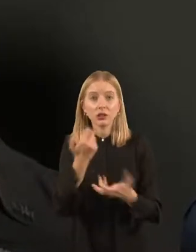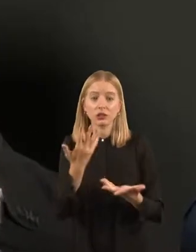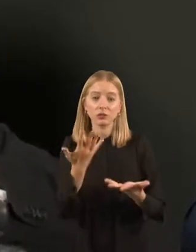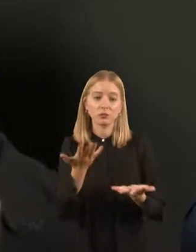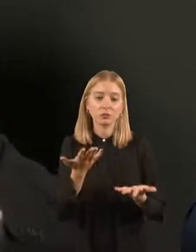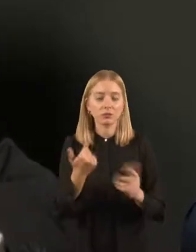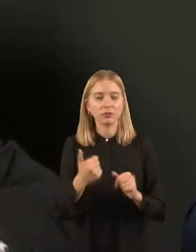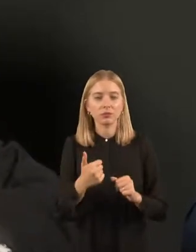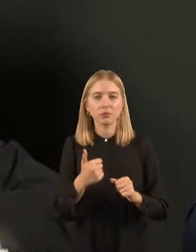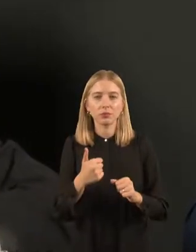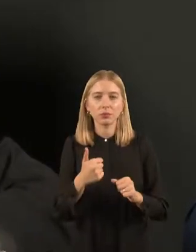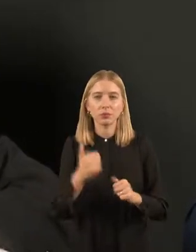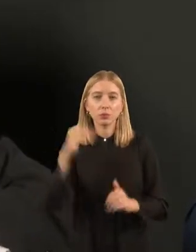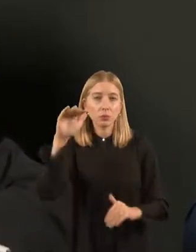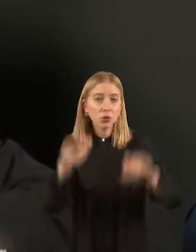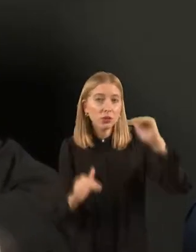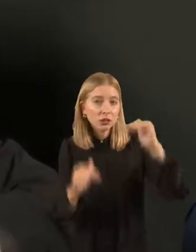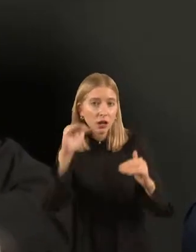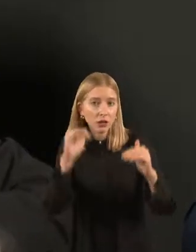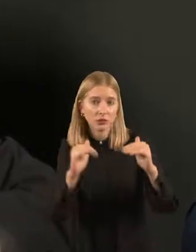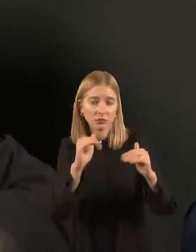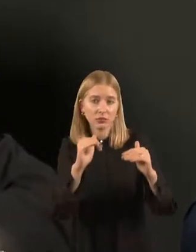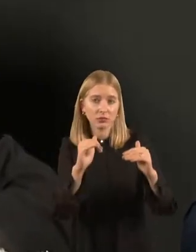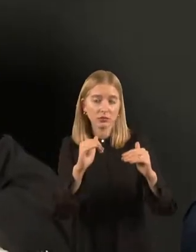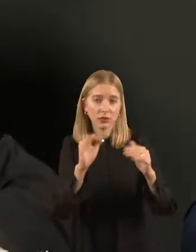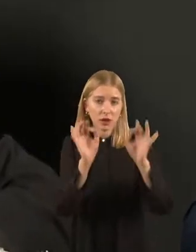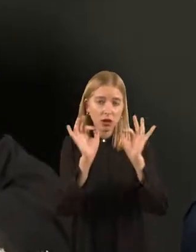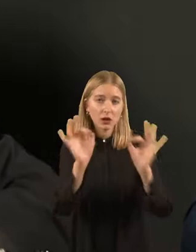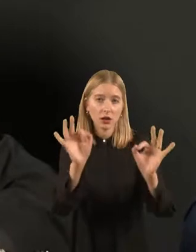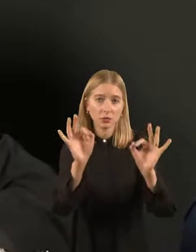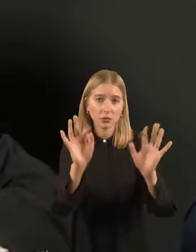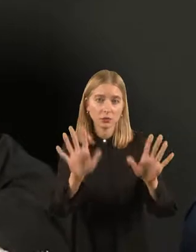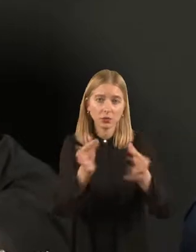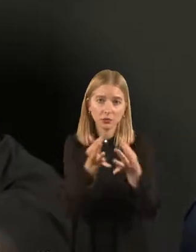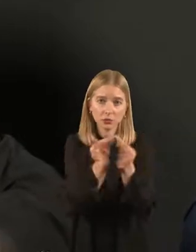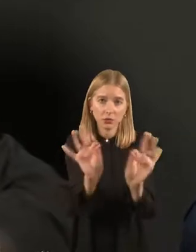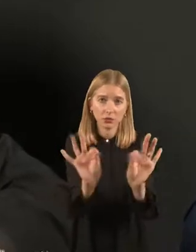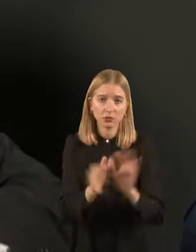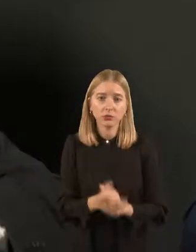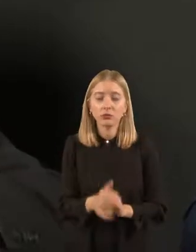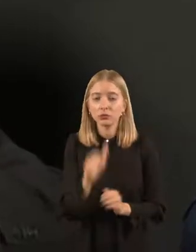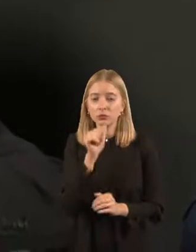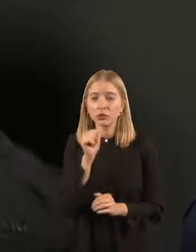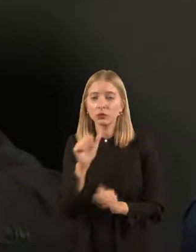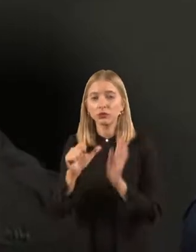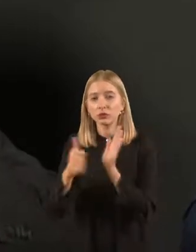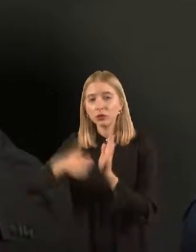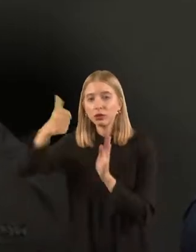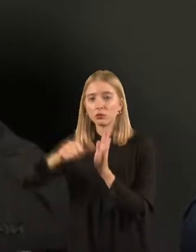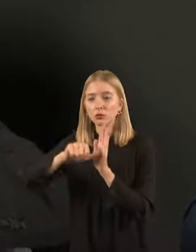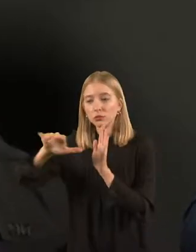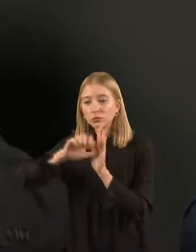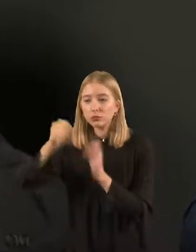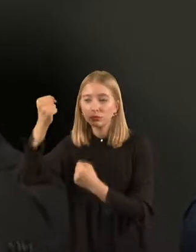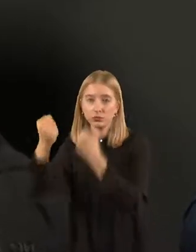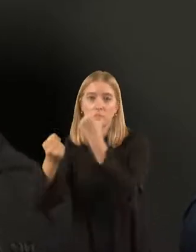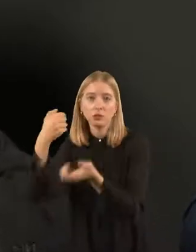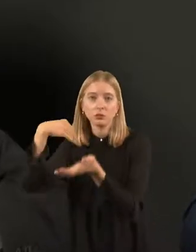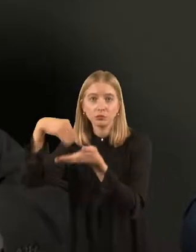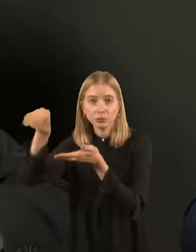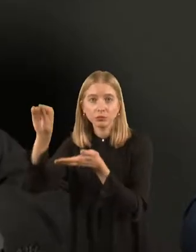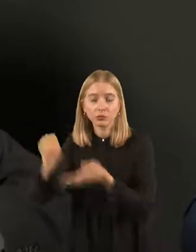a cleaner modes of transportation. And finally, you have to have an